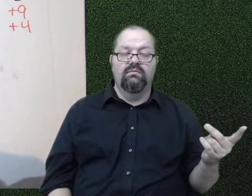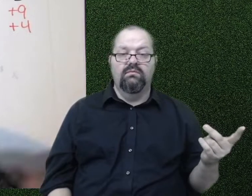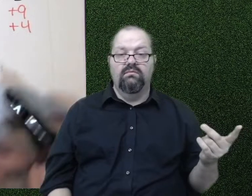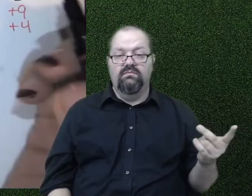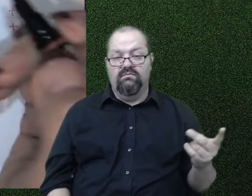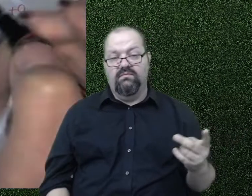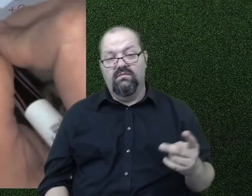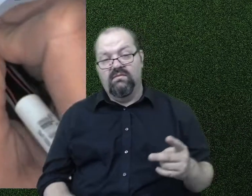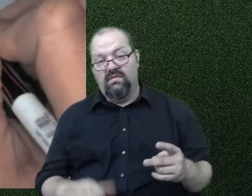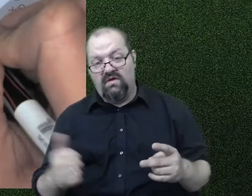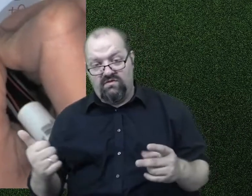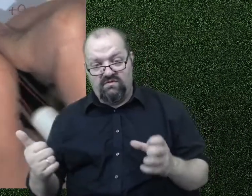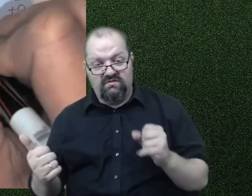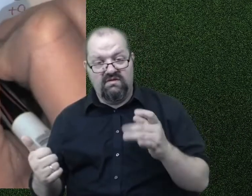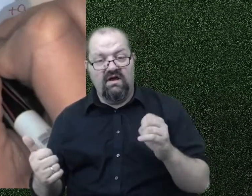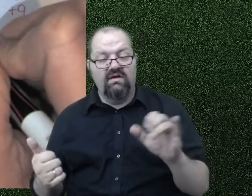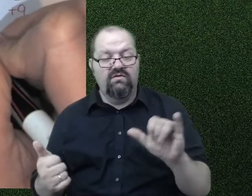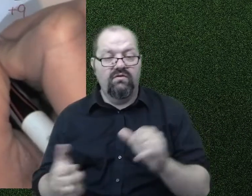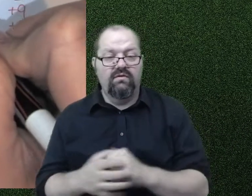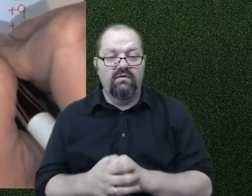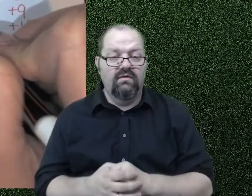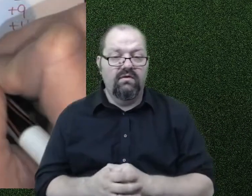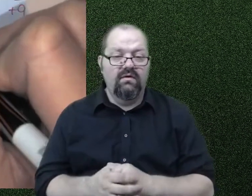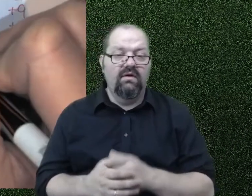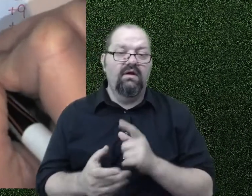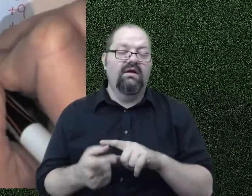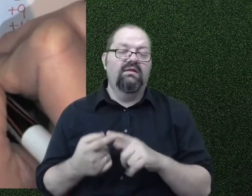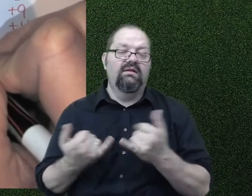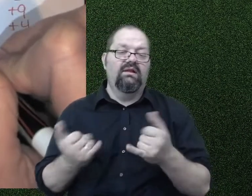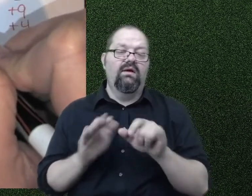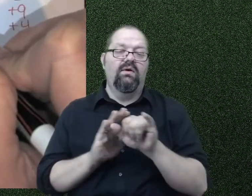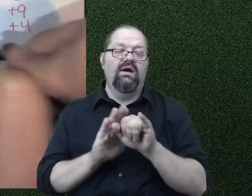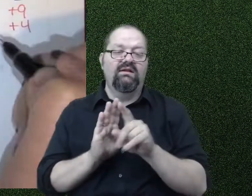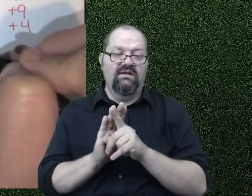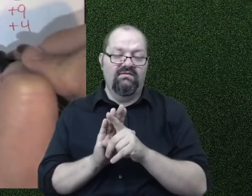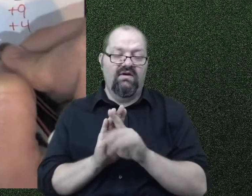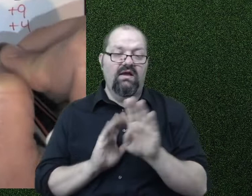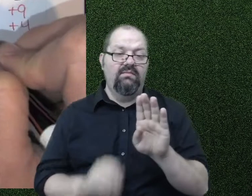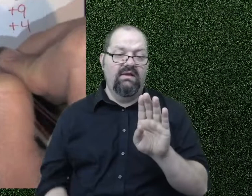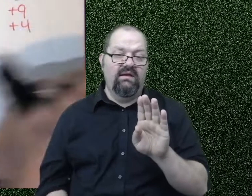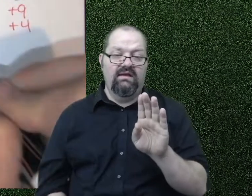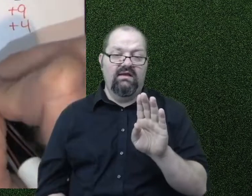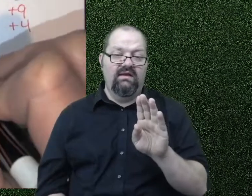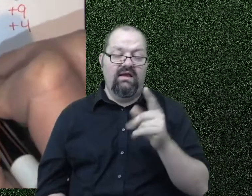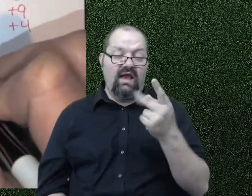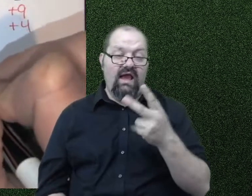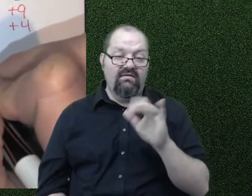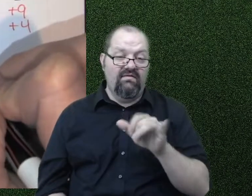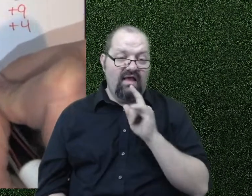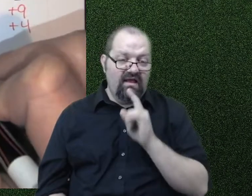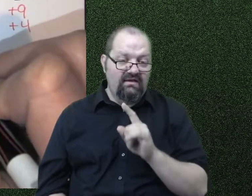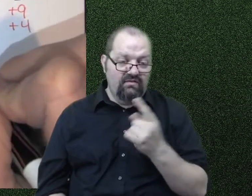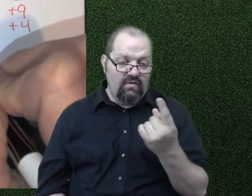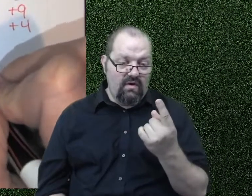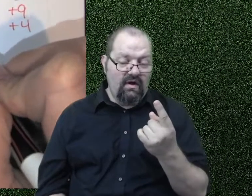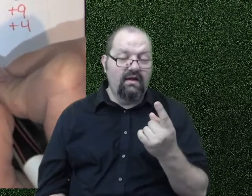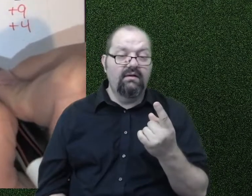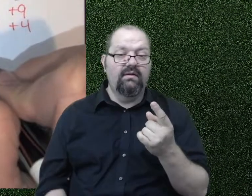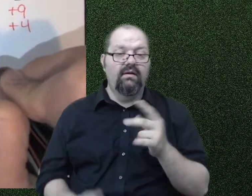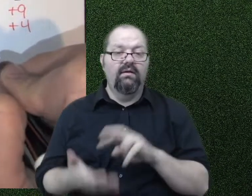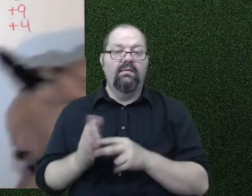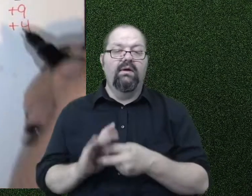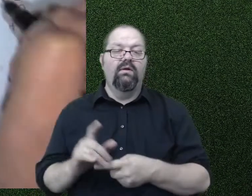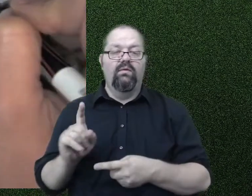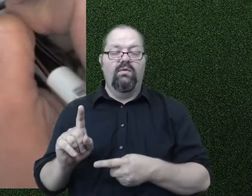as well. Identify your b. Half of b is 1. 1 squared